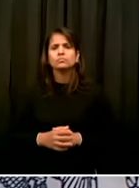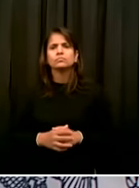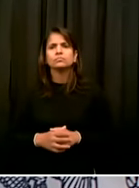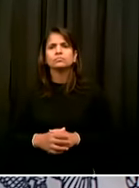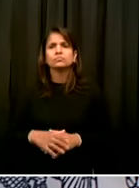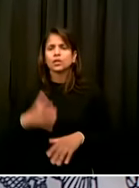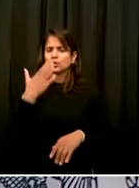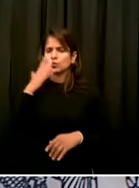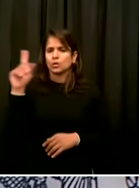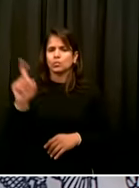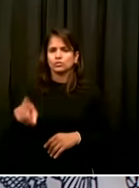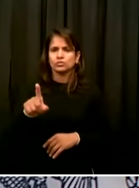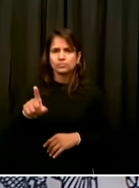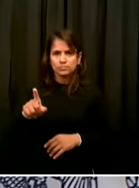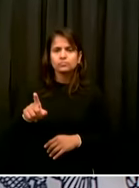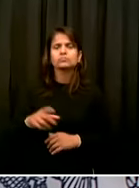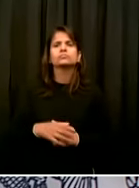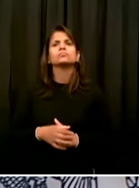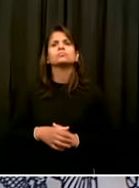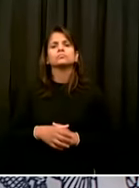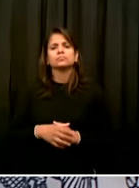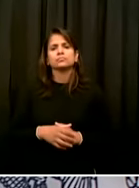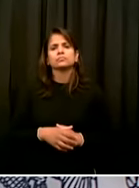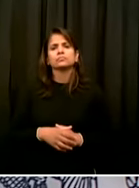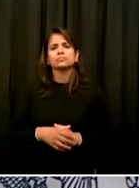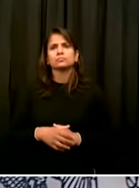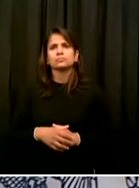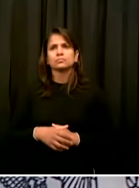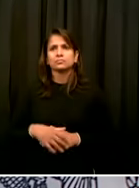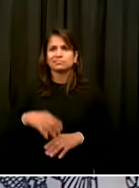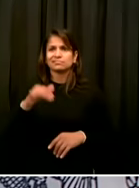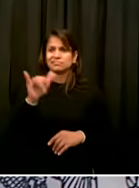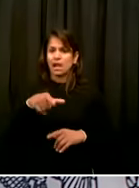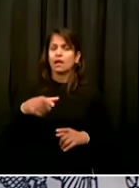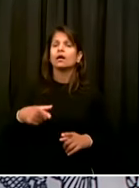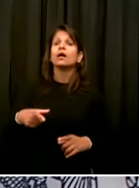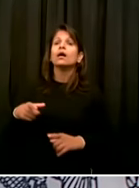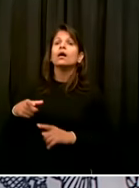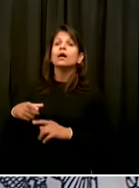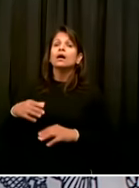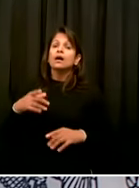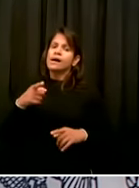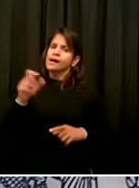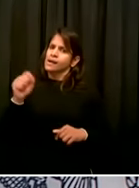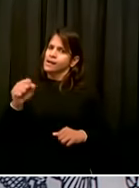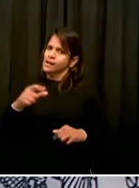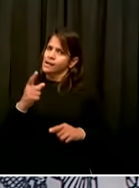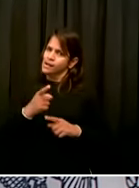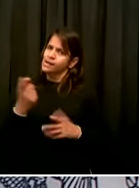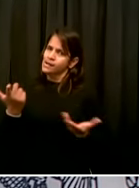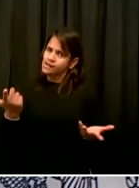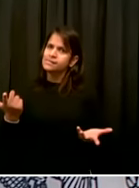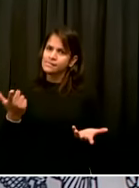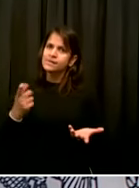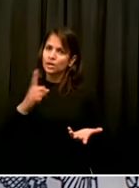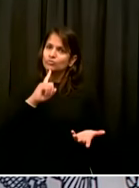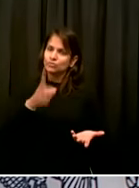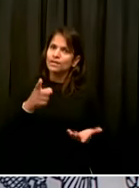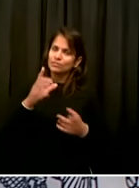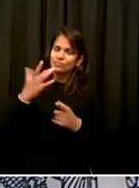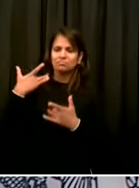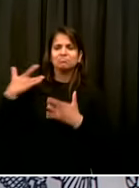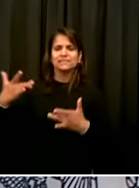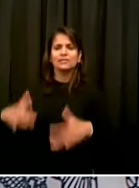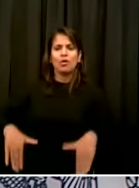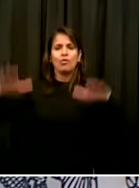New Yorkers live and experience, other New Yorkers are not aware of. It's true in my own family, going back a generation, that